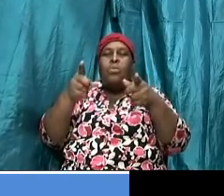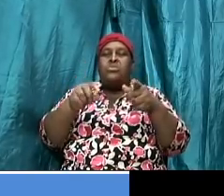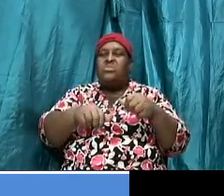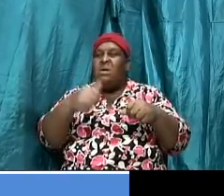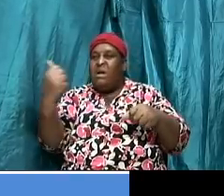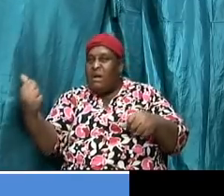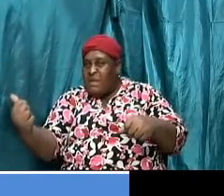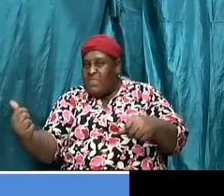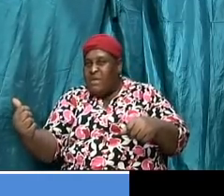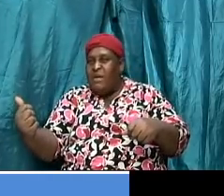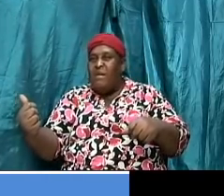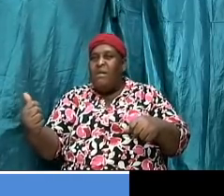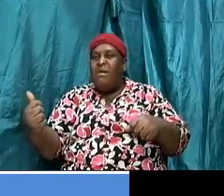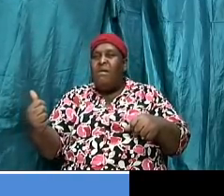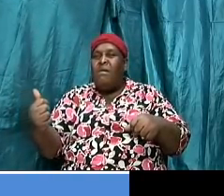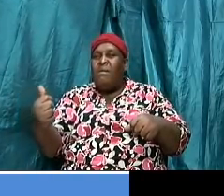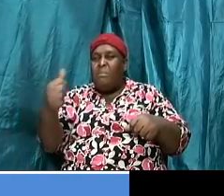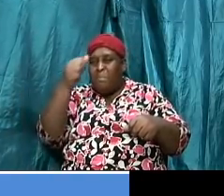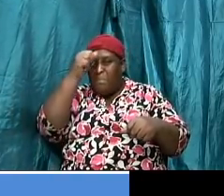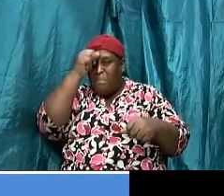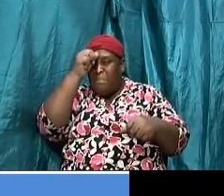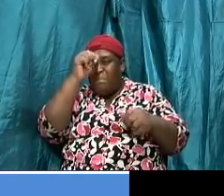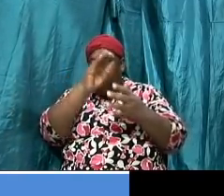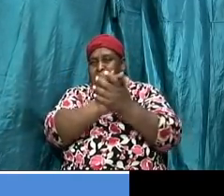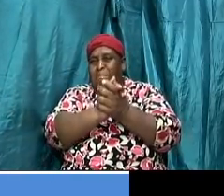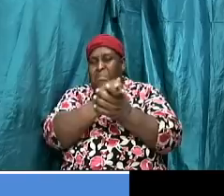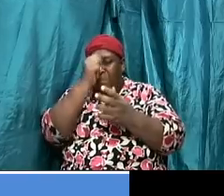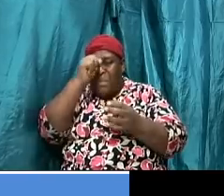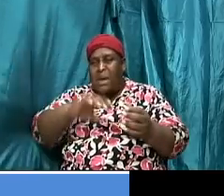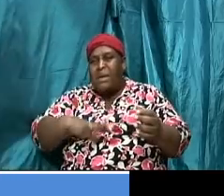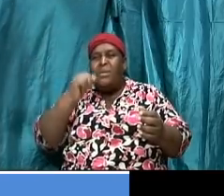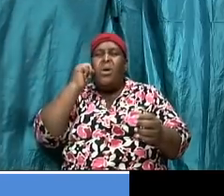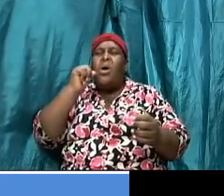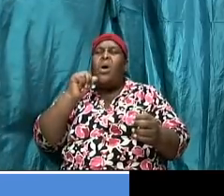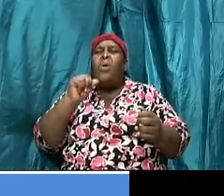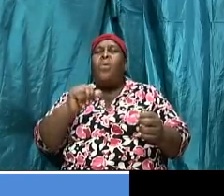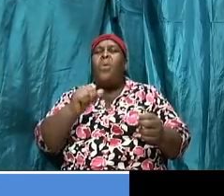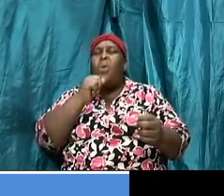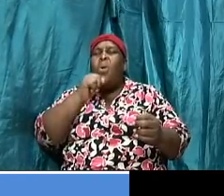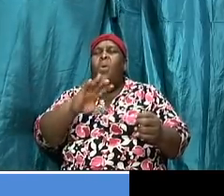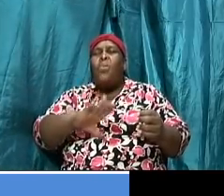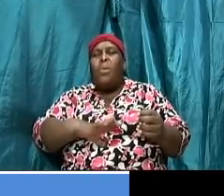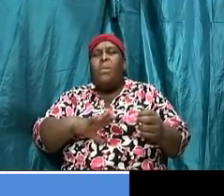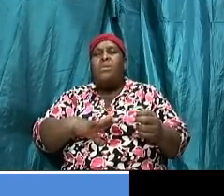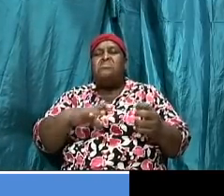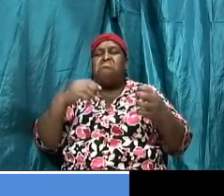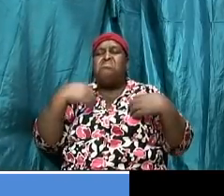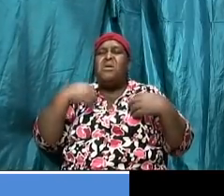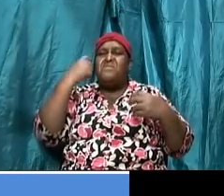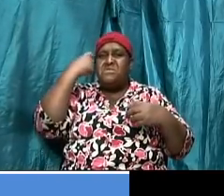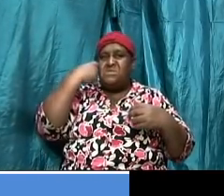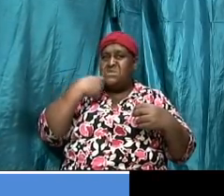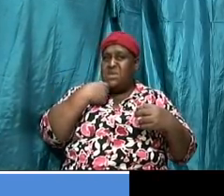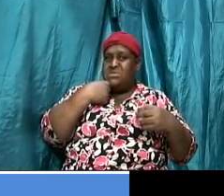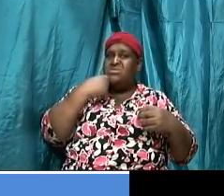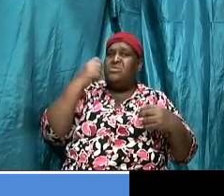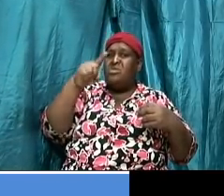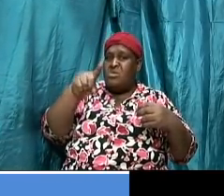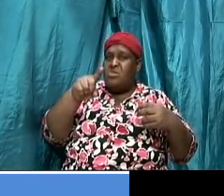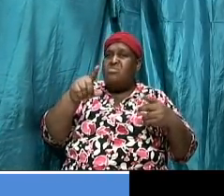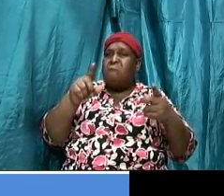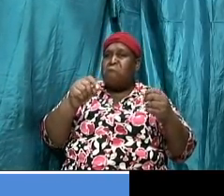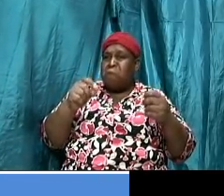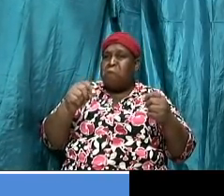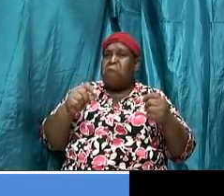God will always have a problem with it. So it's clear that nine of the Ten Commandments are moral laws. Do not kill. Before Moses came on the scene and said, do not